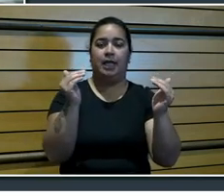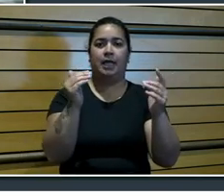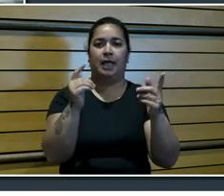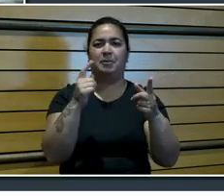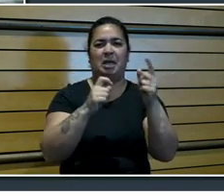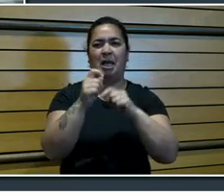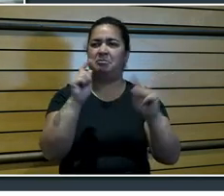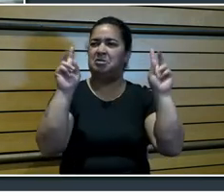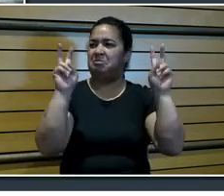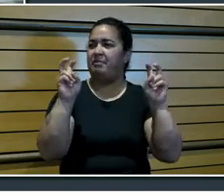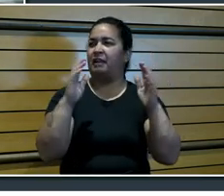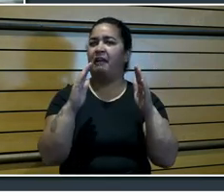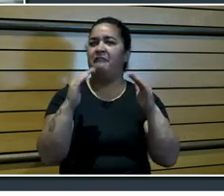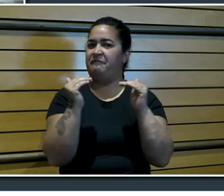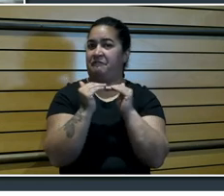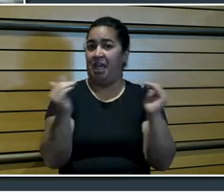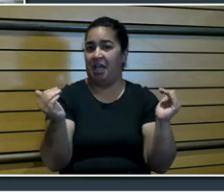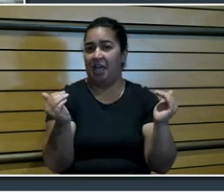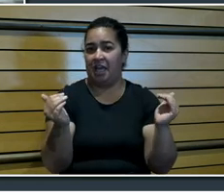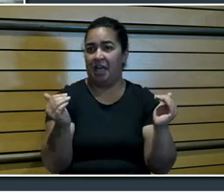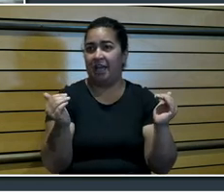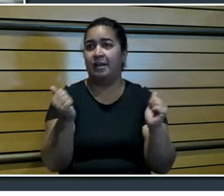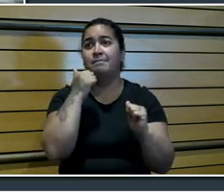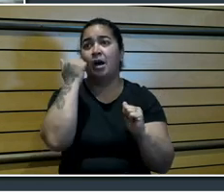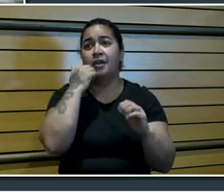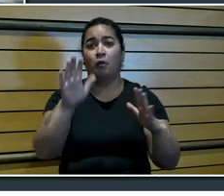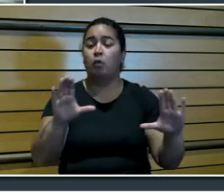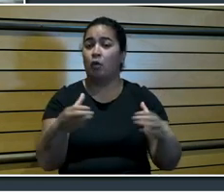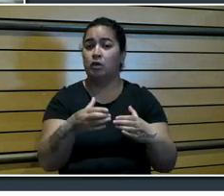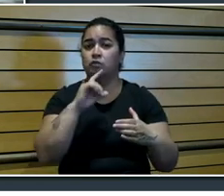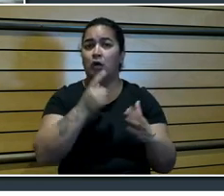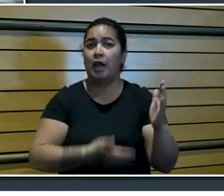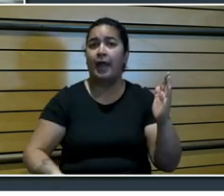Māori Wards, the proposal here today, is merely adding